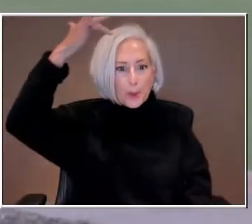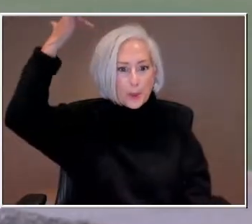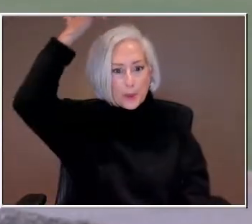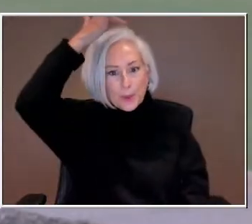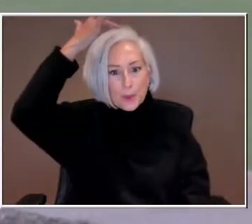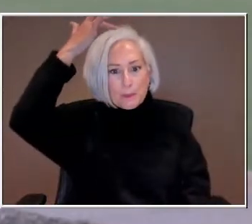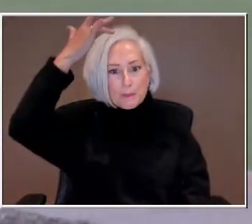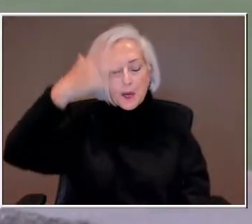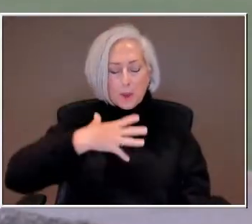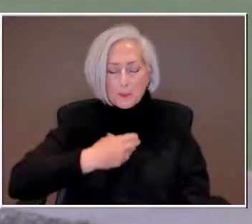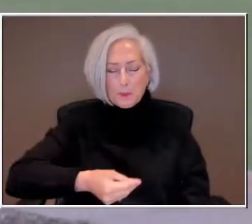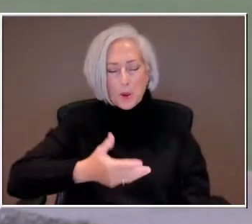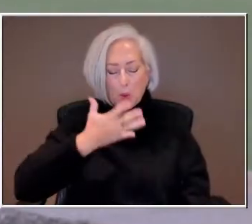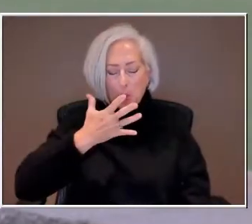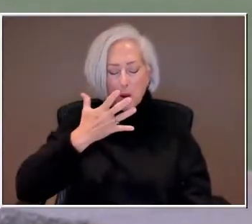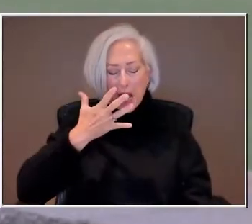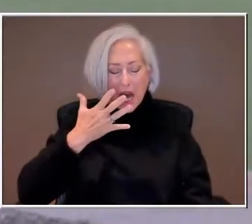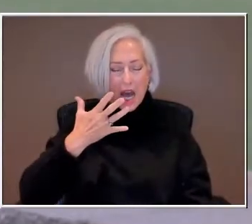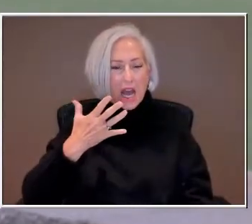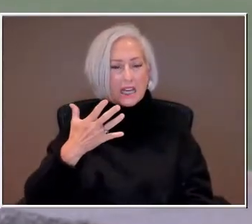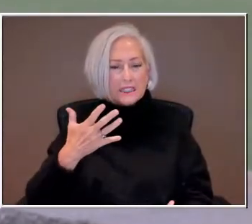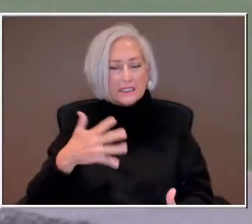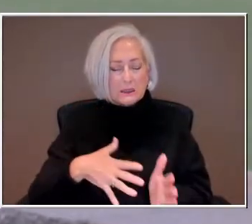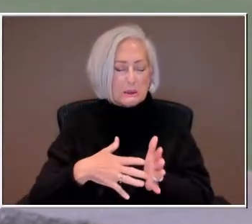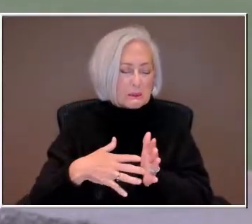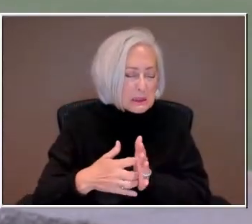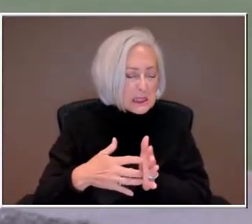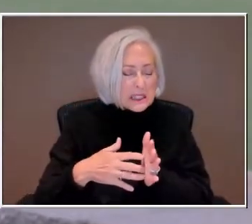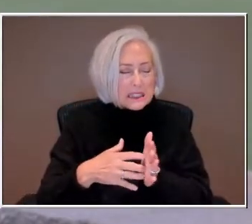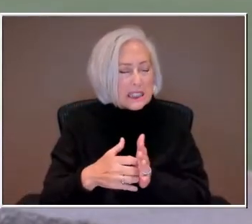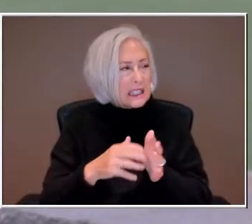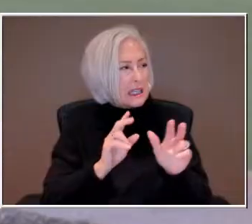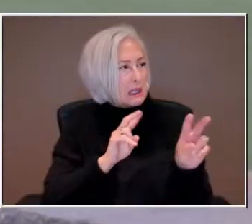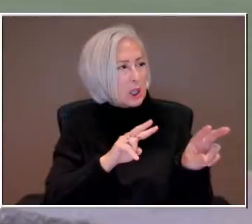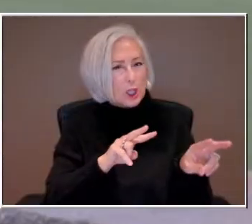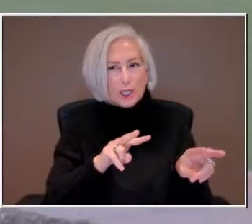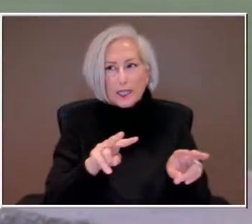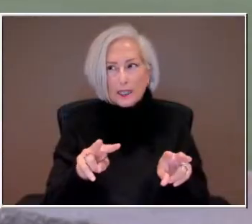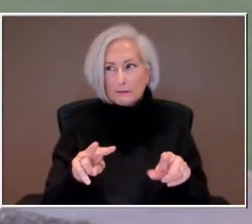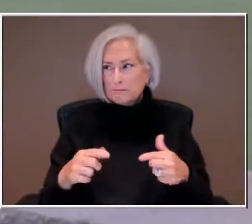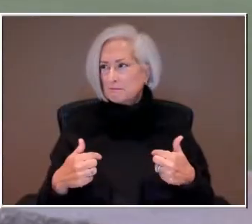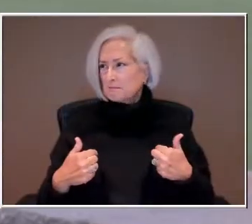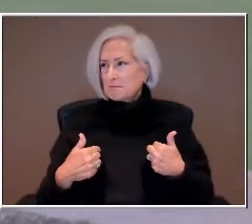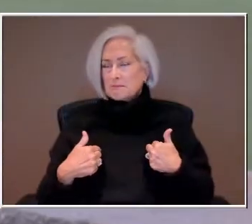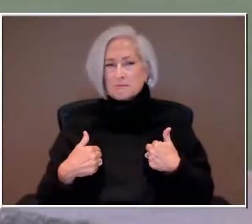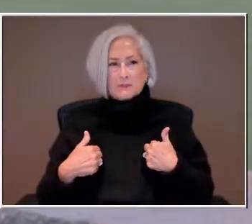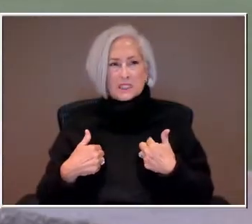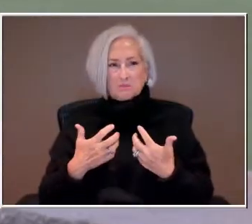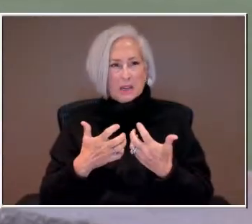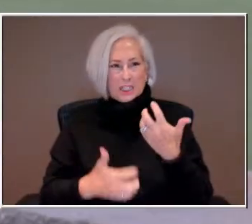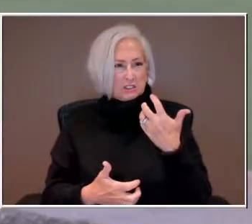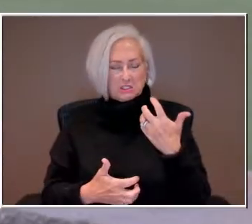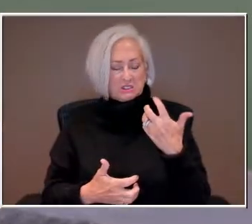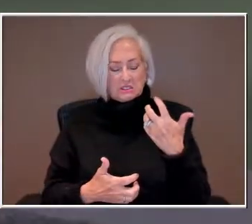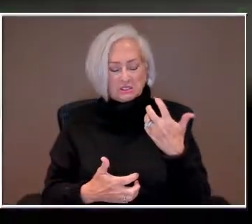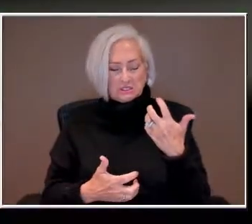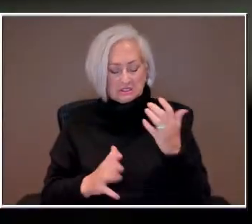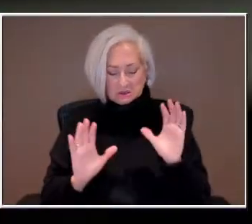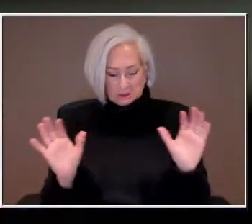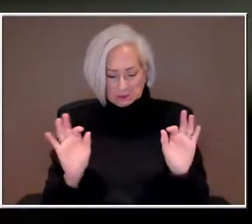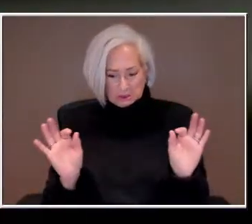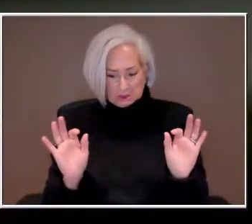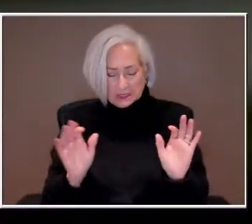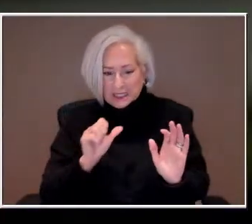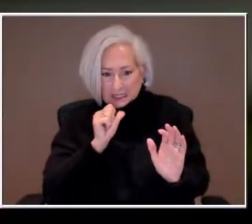and frail, and I kept saying, I don't belong here. This is not me. She